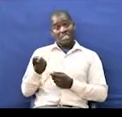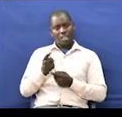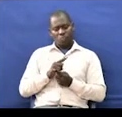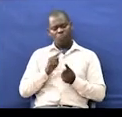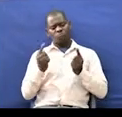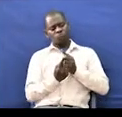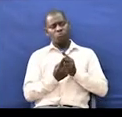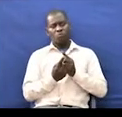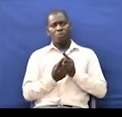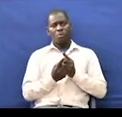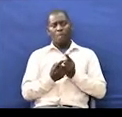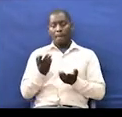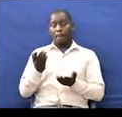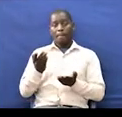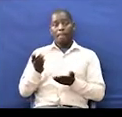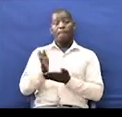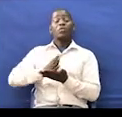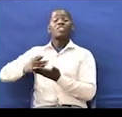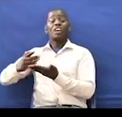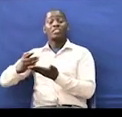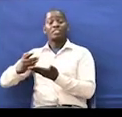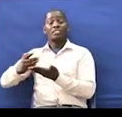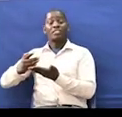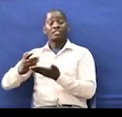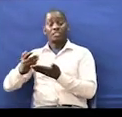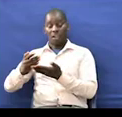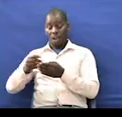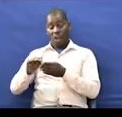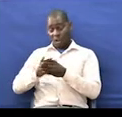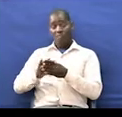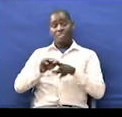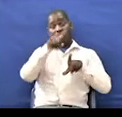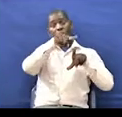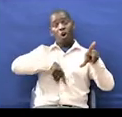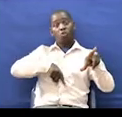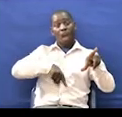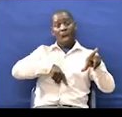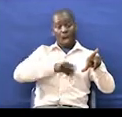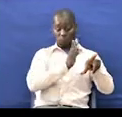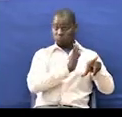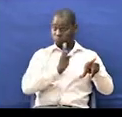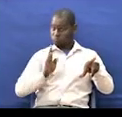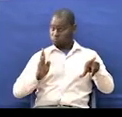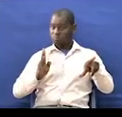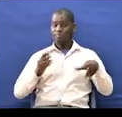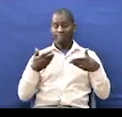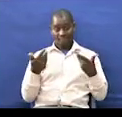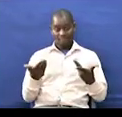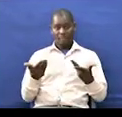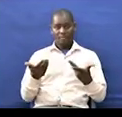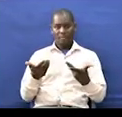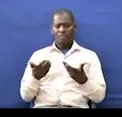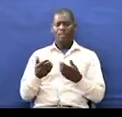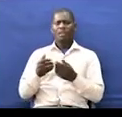the masses over the different positions of this ruler. Then you're going to see what happens. Initially here, the mass is